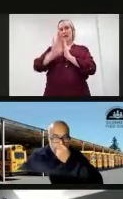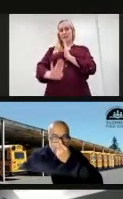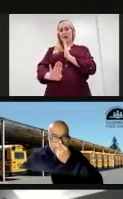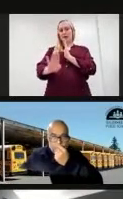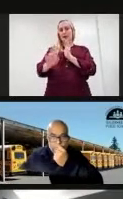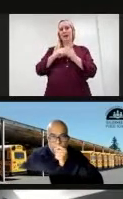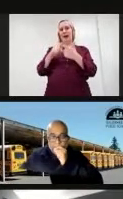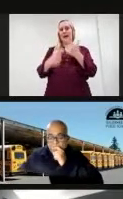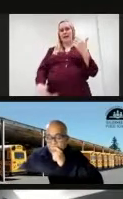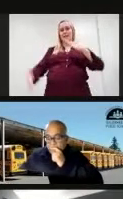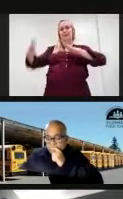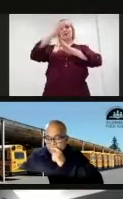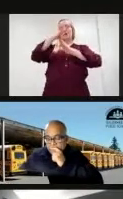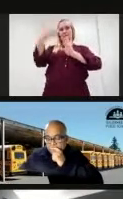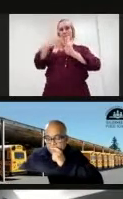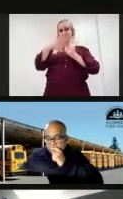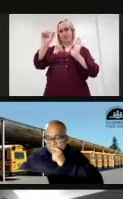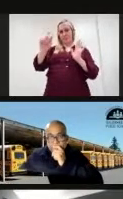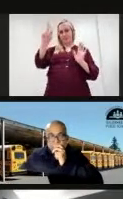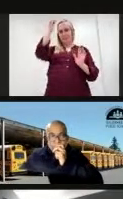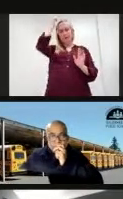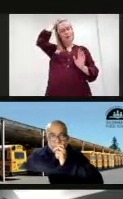the cover letter at the end.